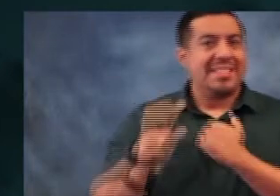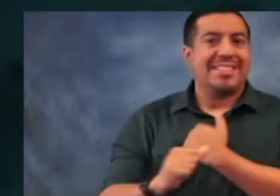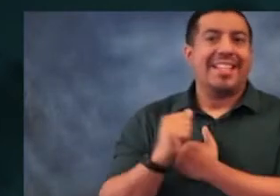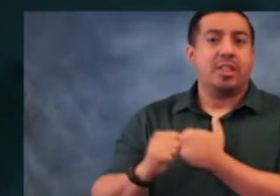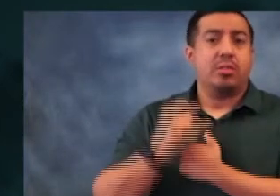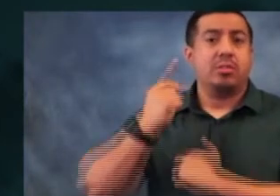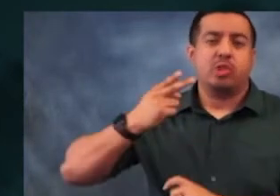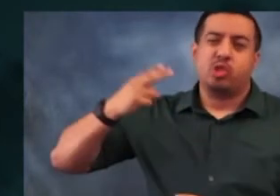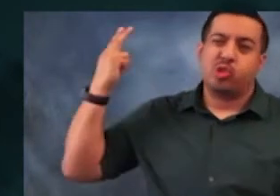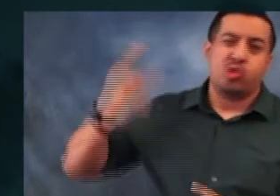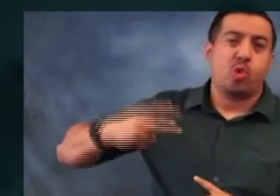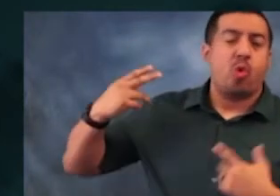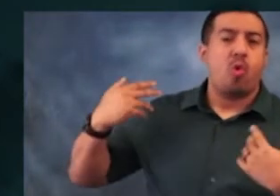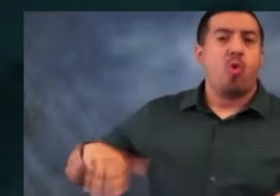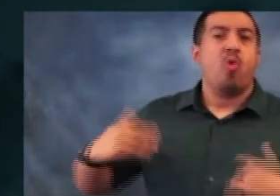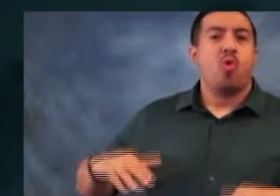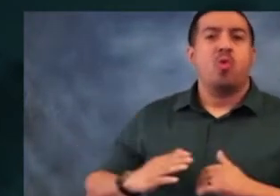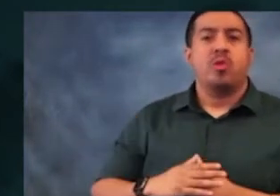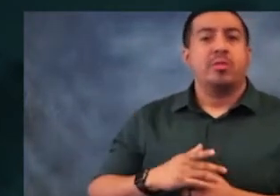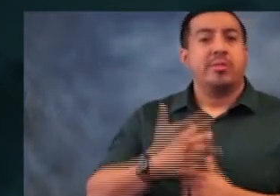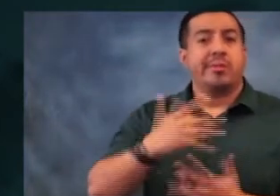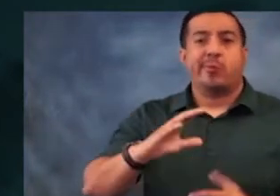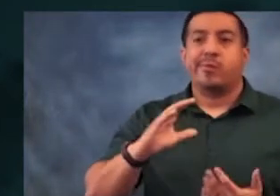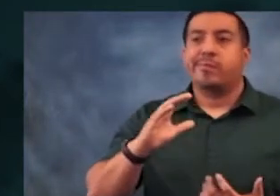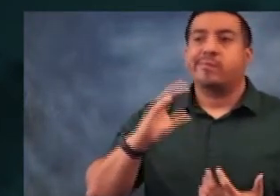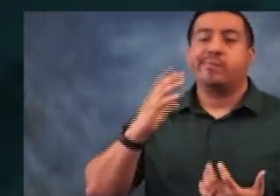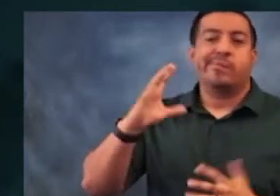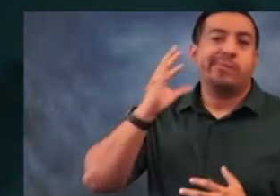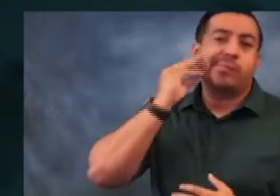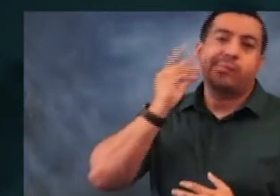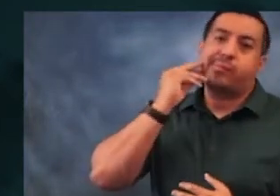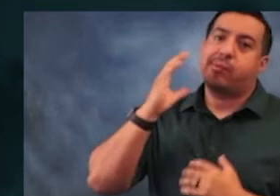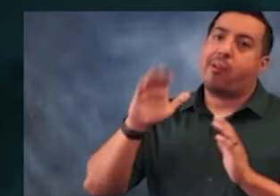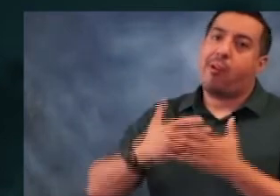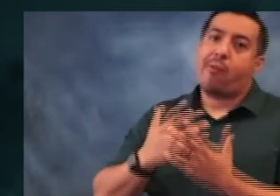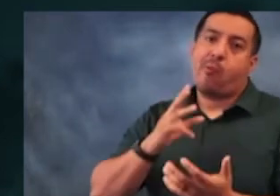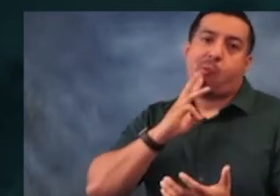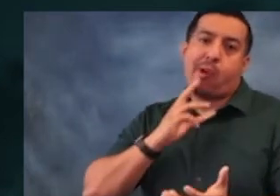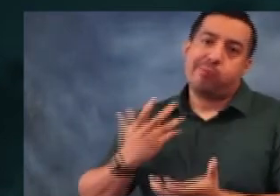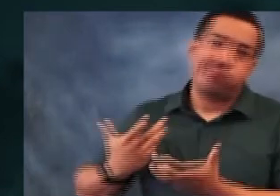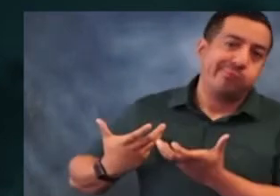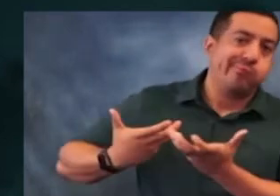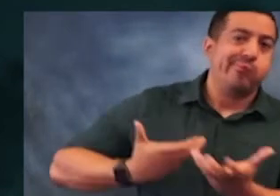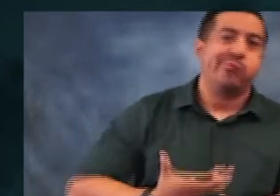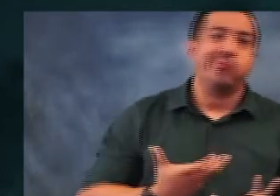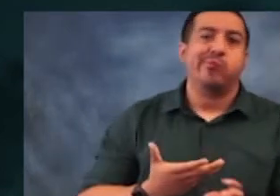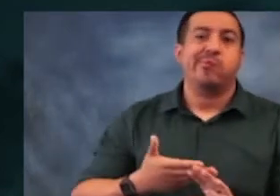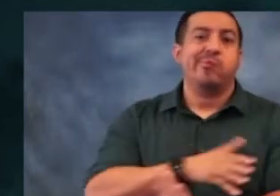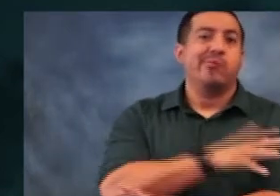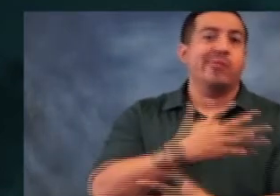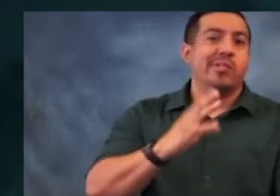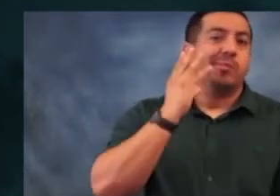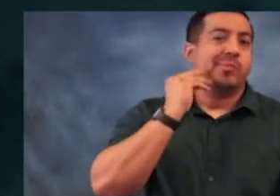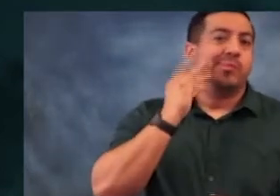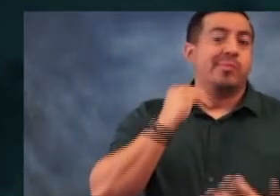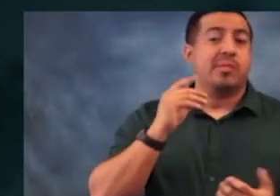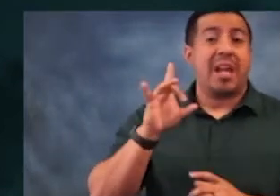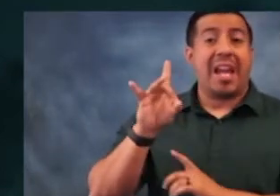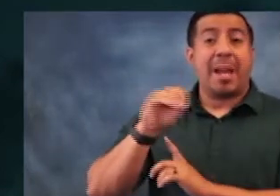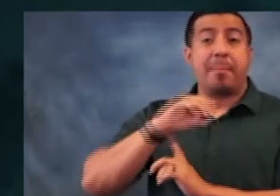evacuate from those dangers. Historically, water, you're no stranger to the dangers of water with the heavy rainfall events of the